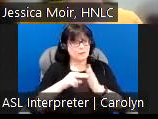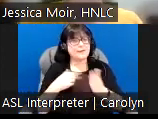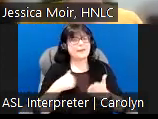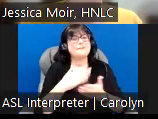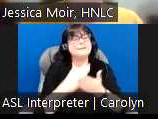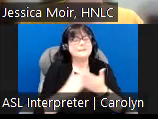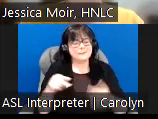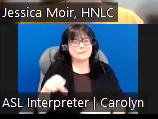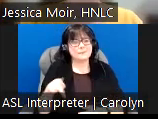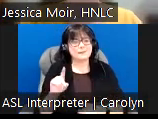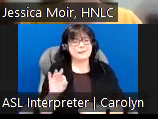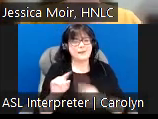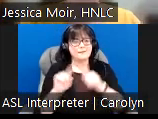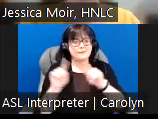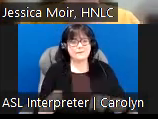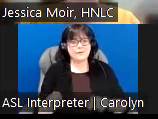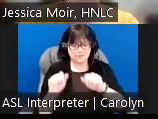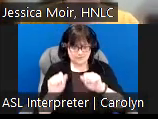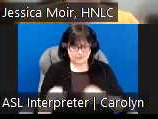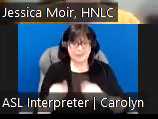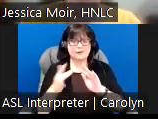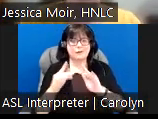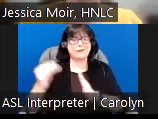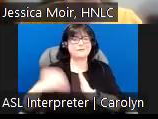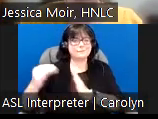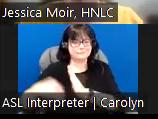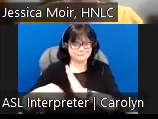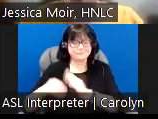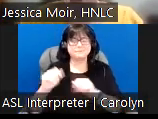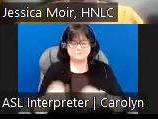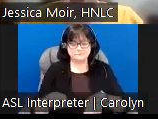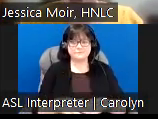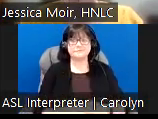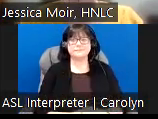deliver that virtually now as well.